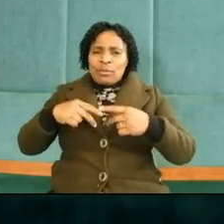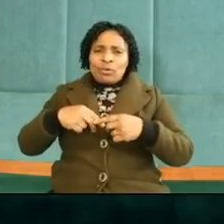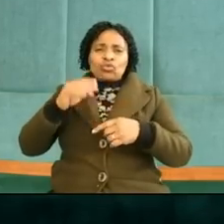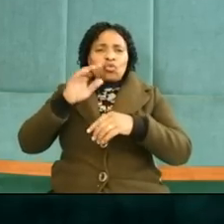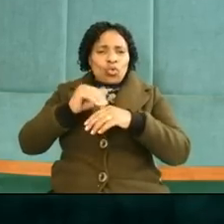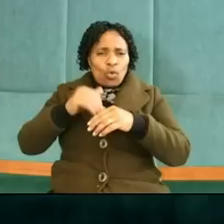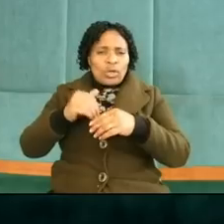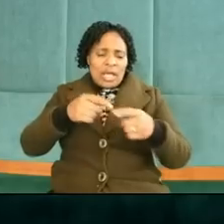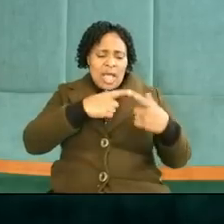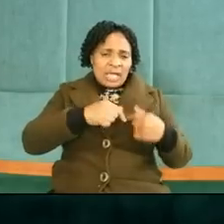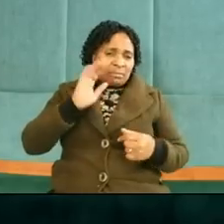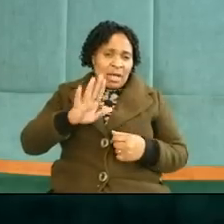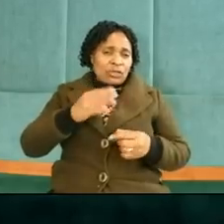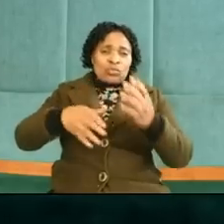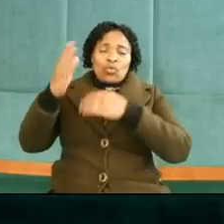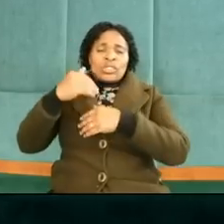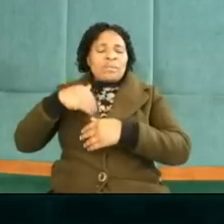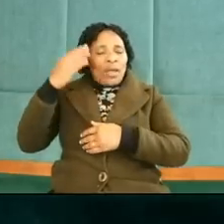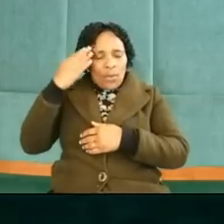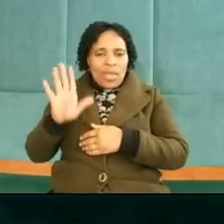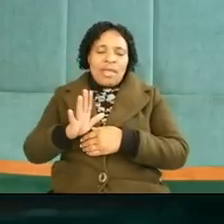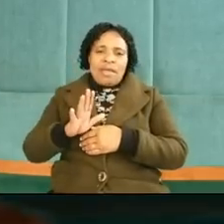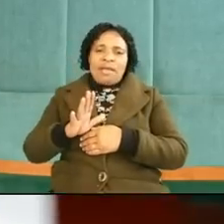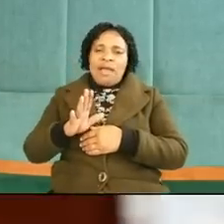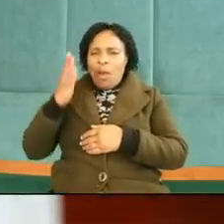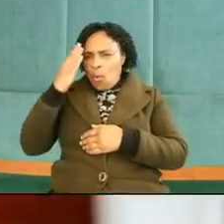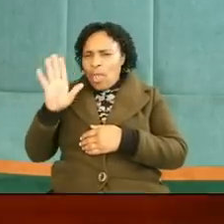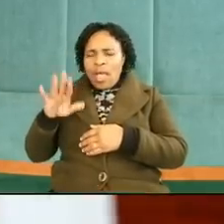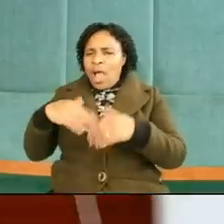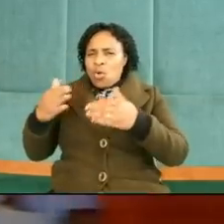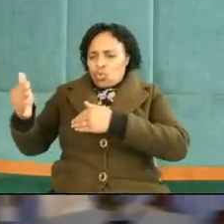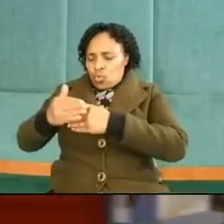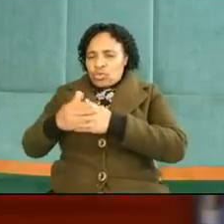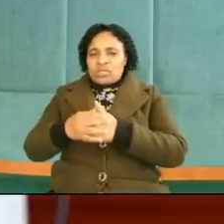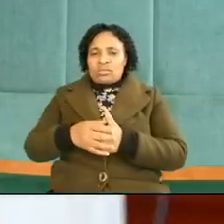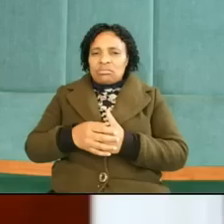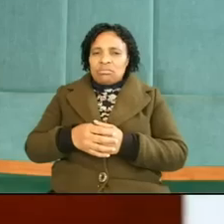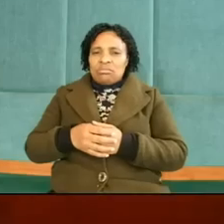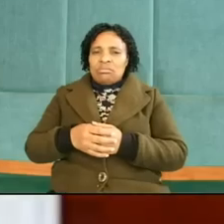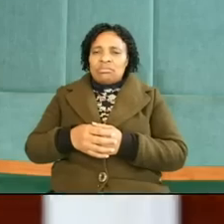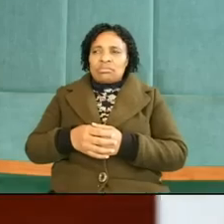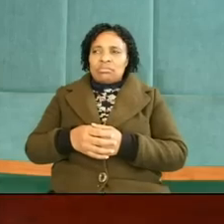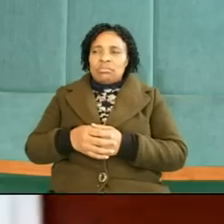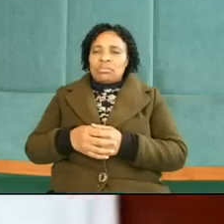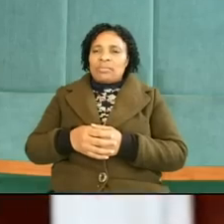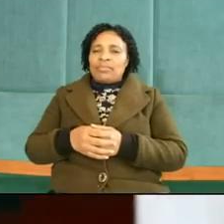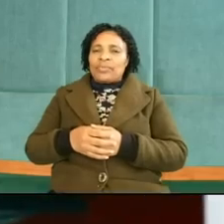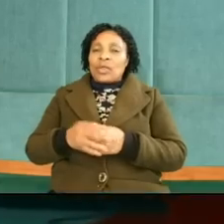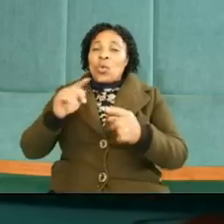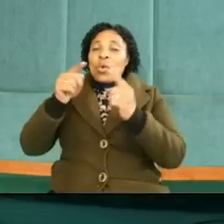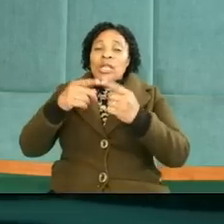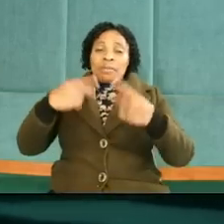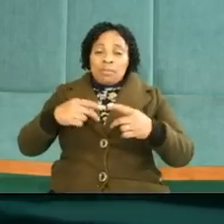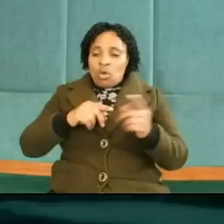Lord, it is because I am aware, I am too aware of how close we are. I'm too aware. When people